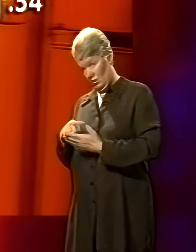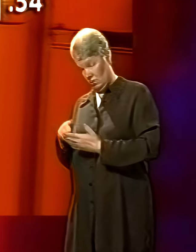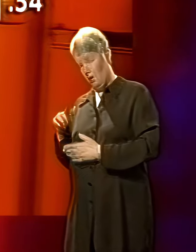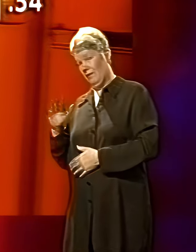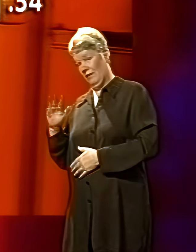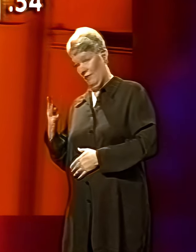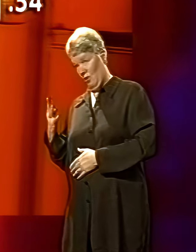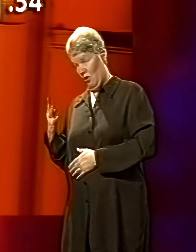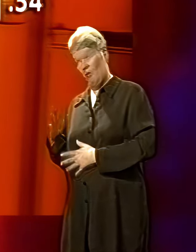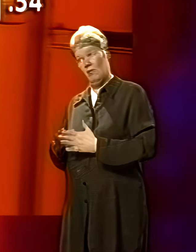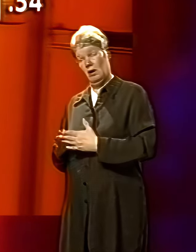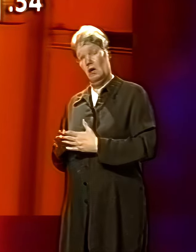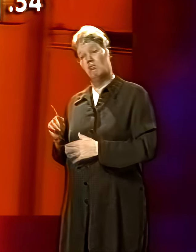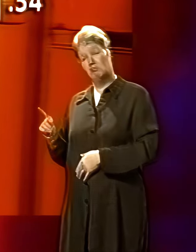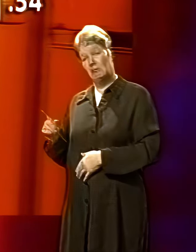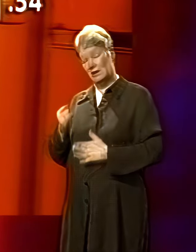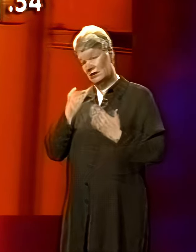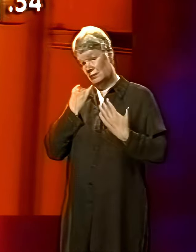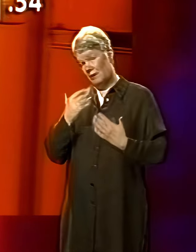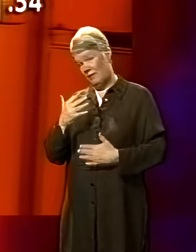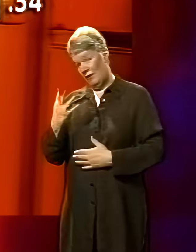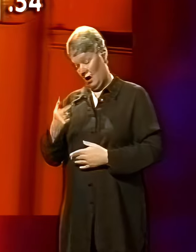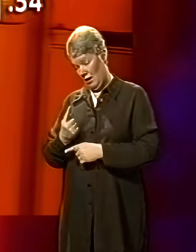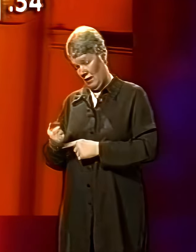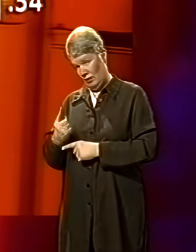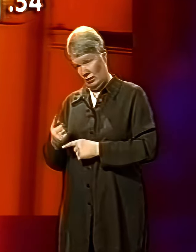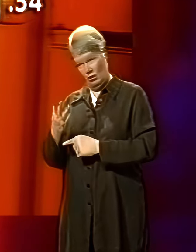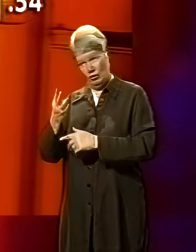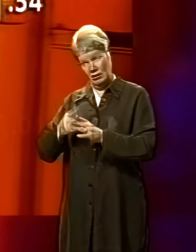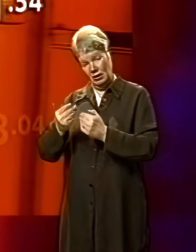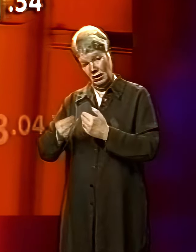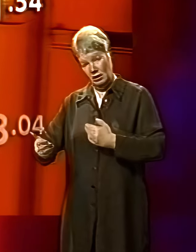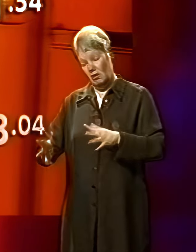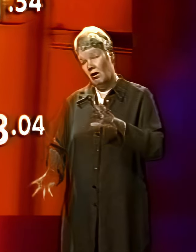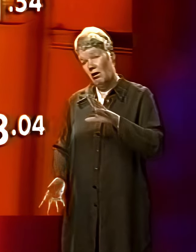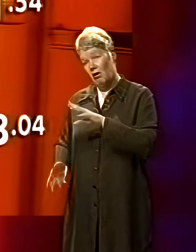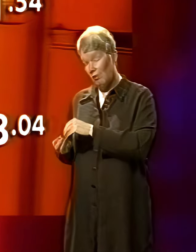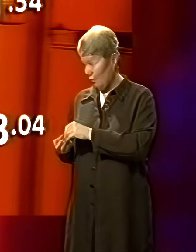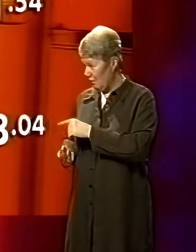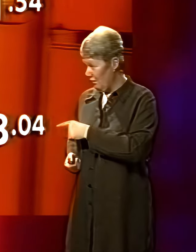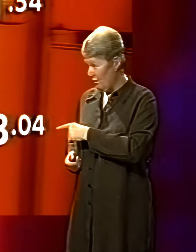£421.54, costing Tony £6.59 a week over 3 years. That adds up to